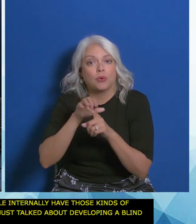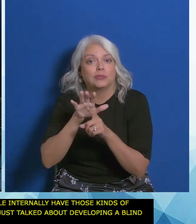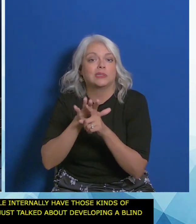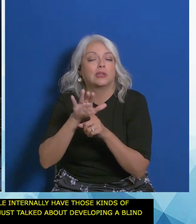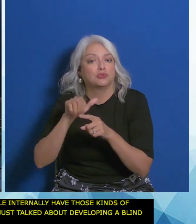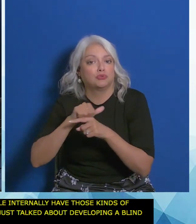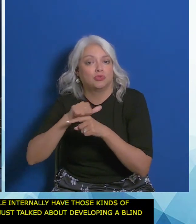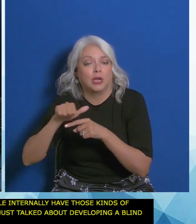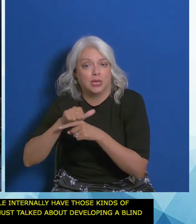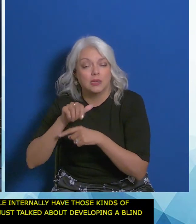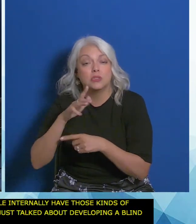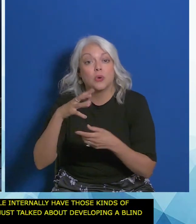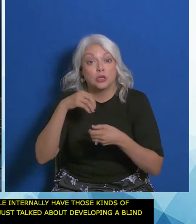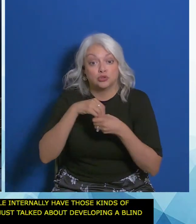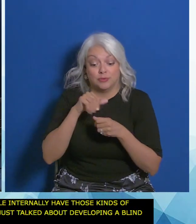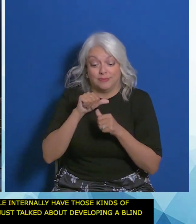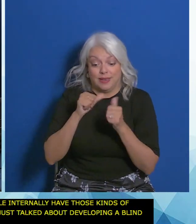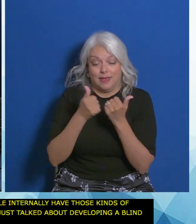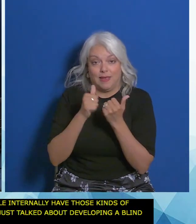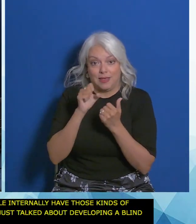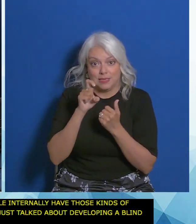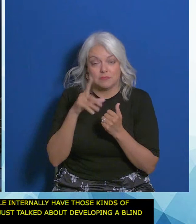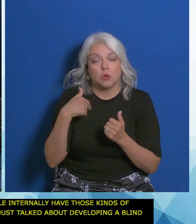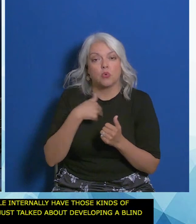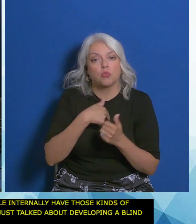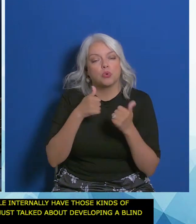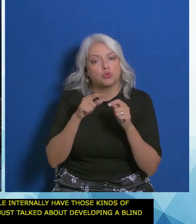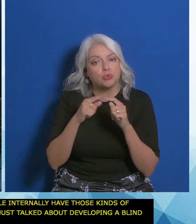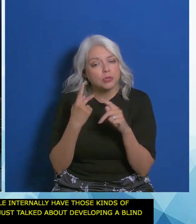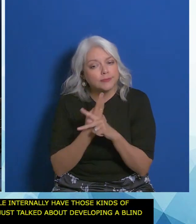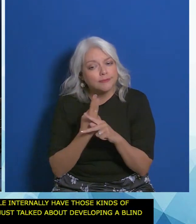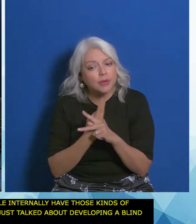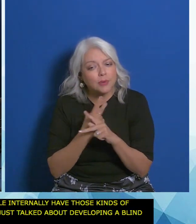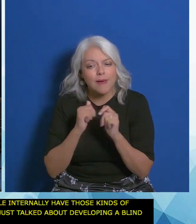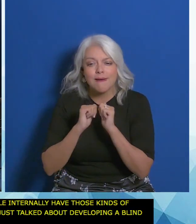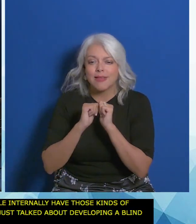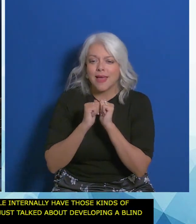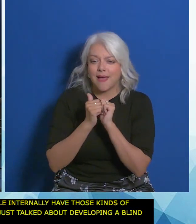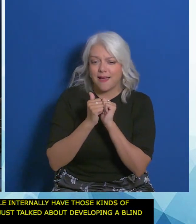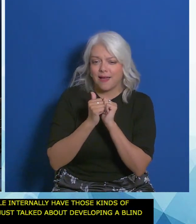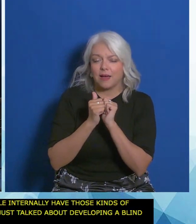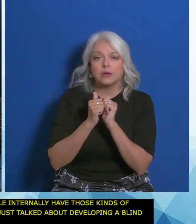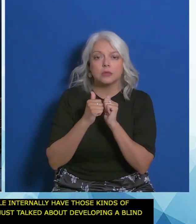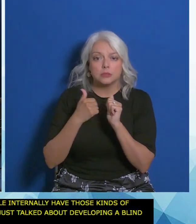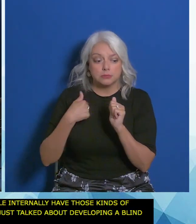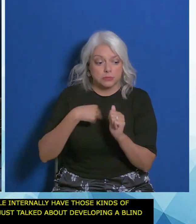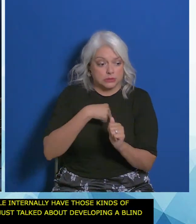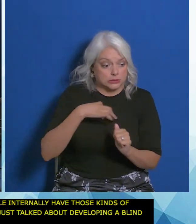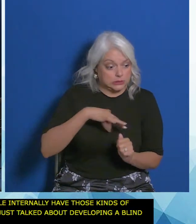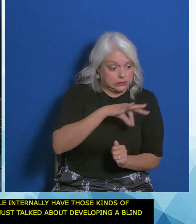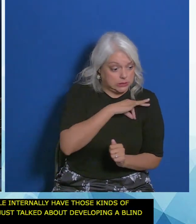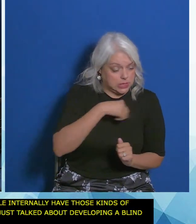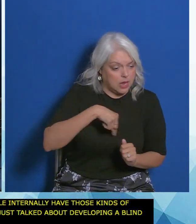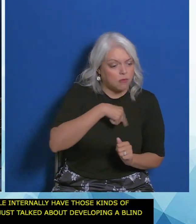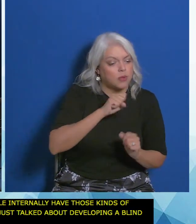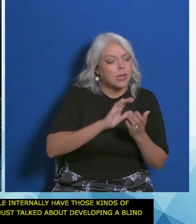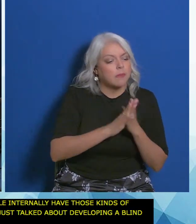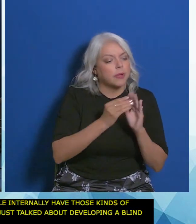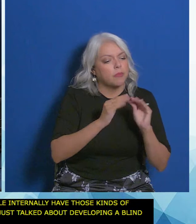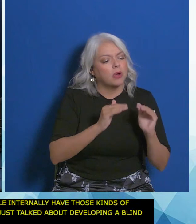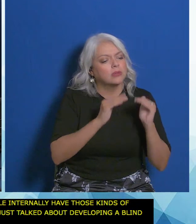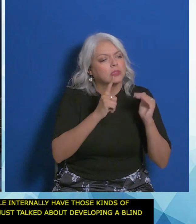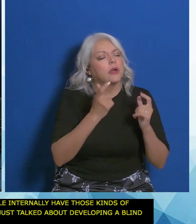we internally within the agency are trying to figure out how we and our staff can become